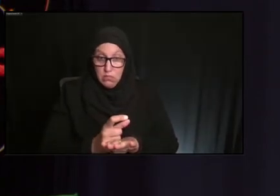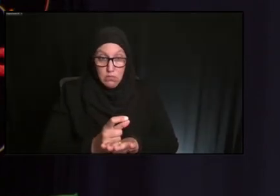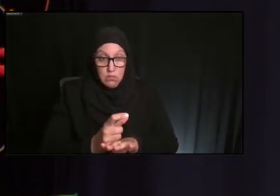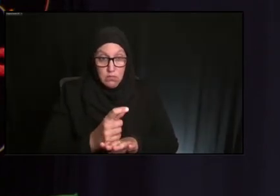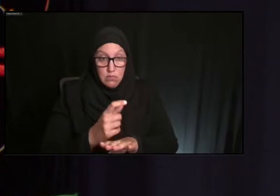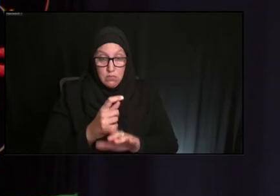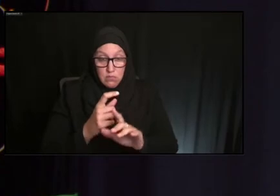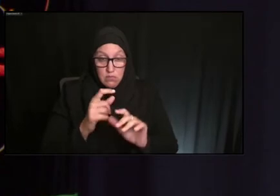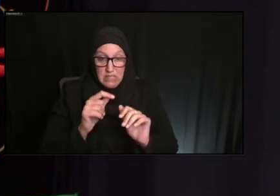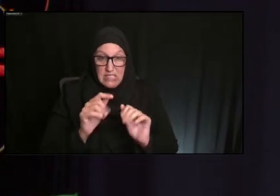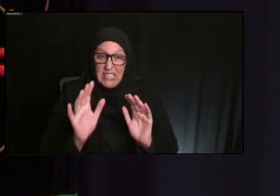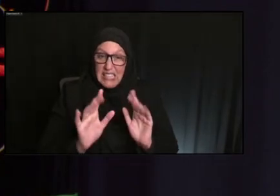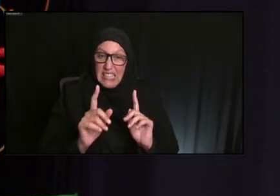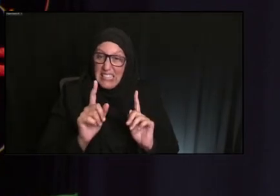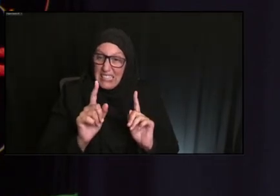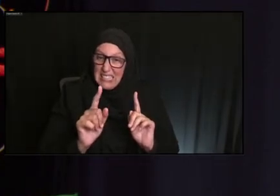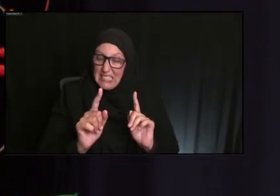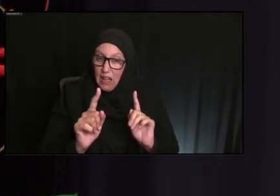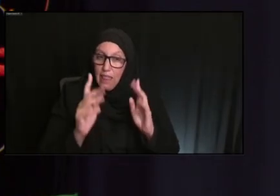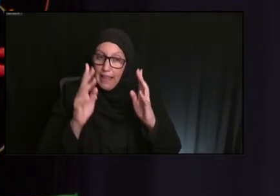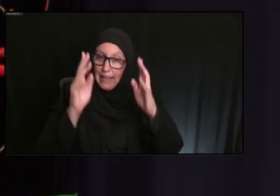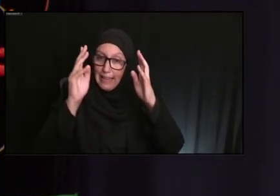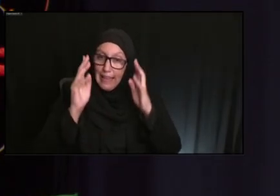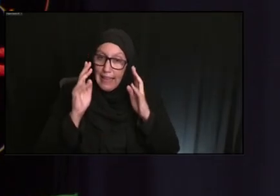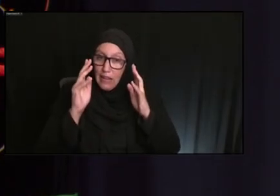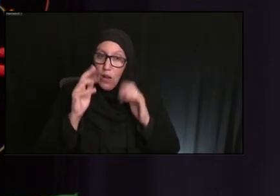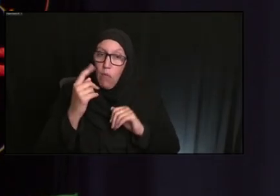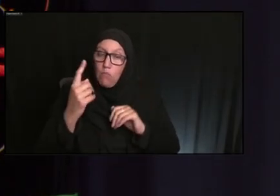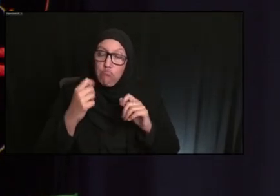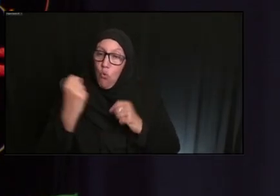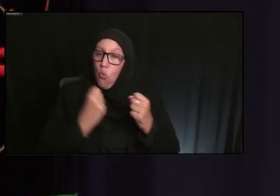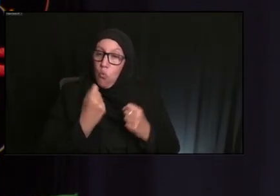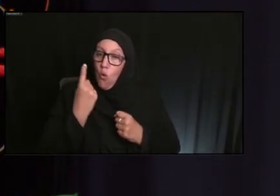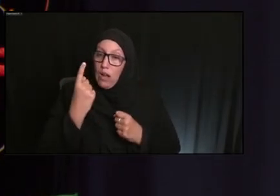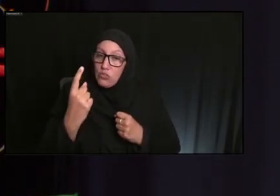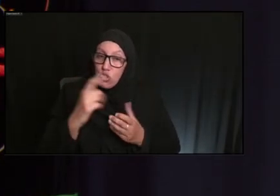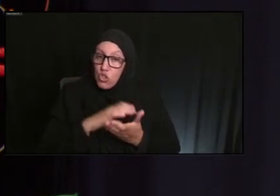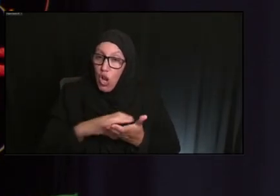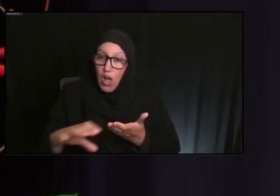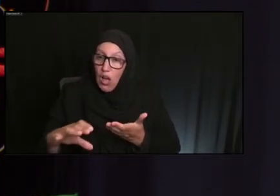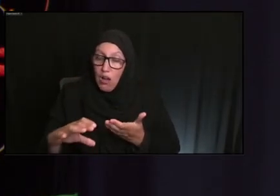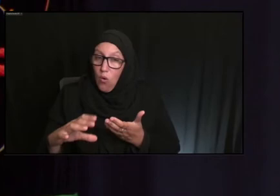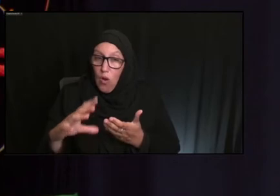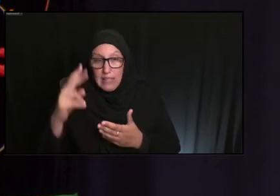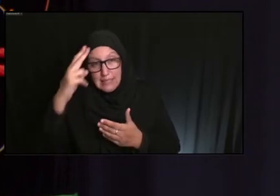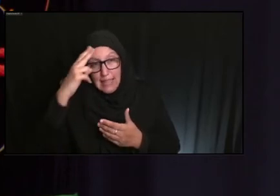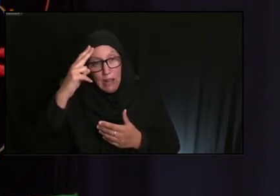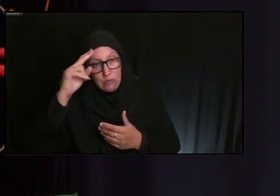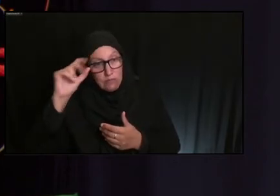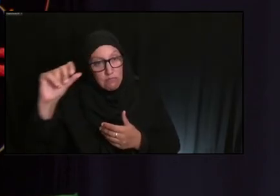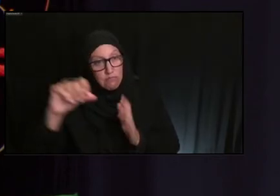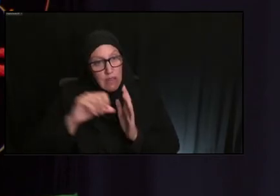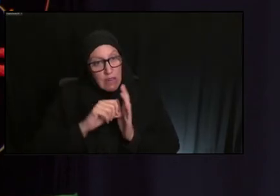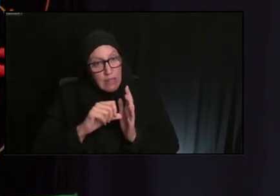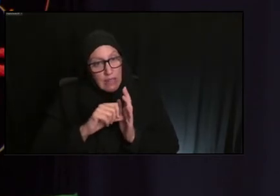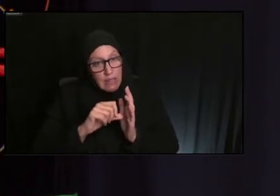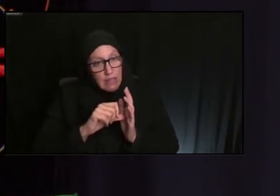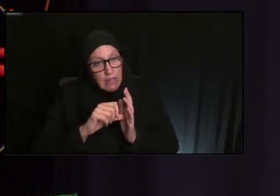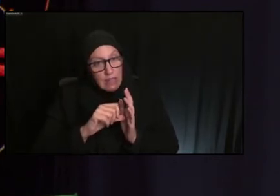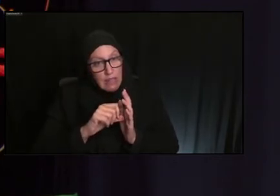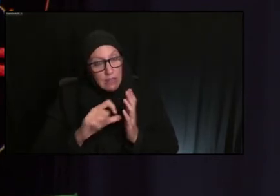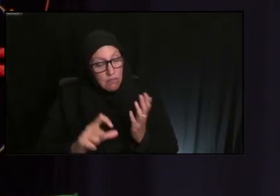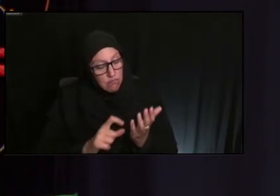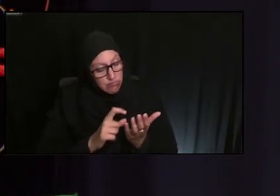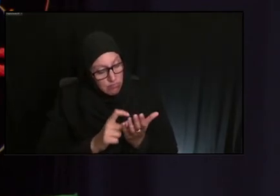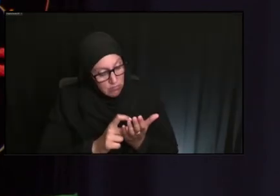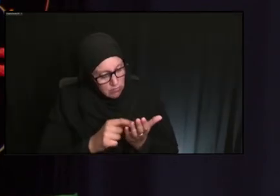And he said, "This is the king." I said, "So the king is exempt from the Prophet's camera rules